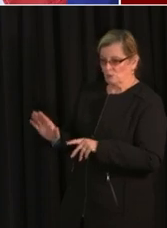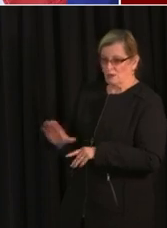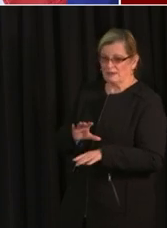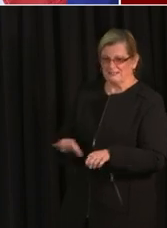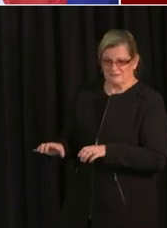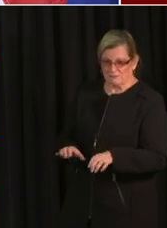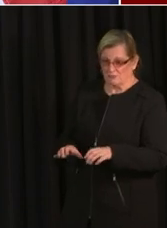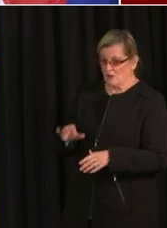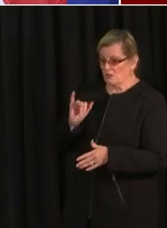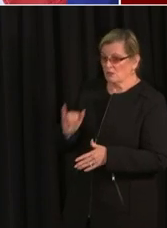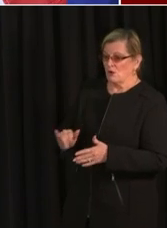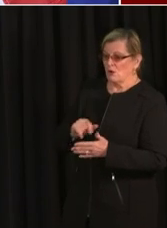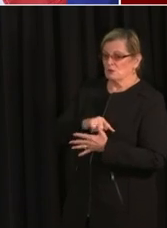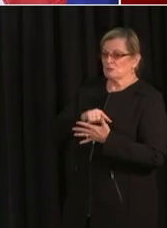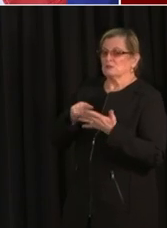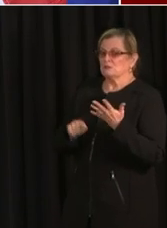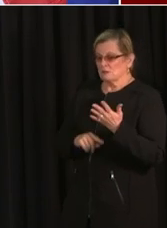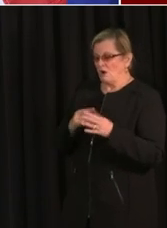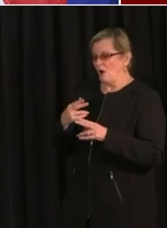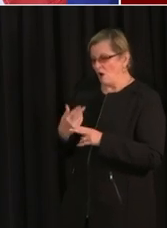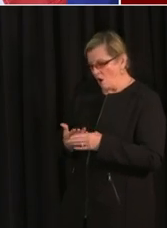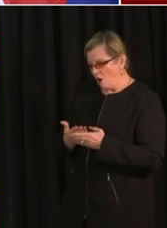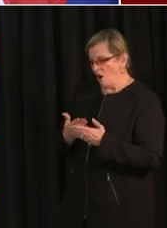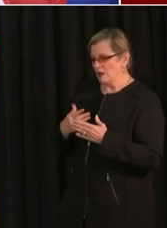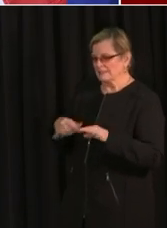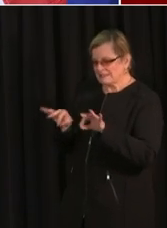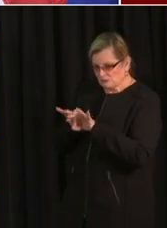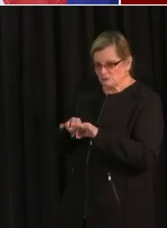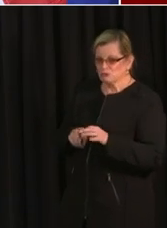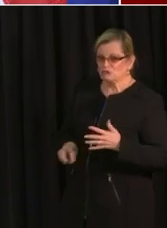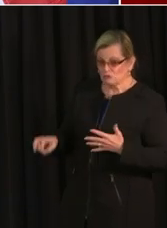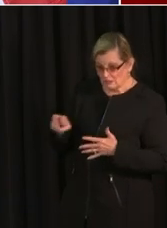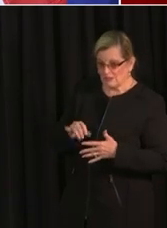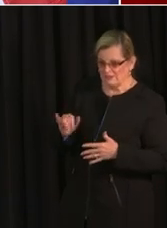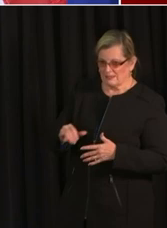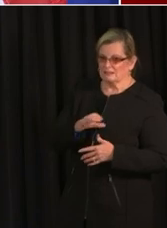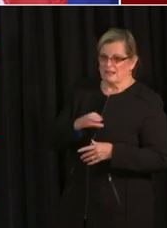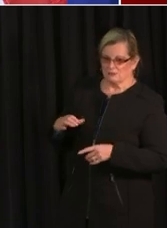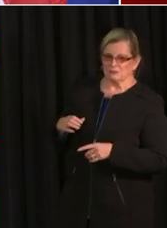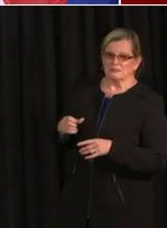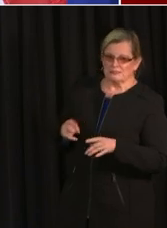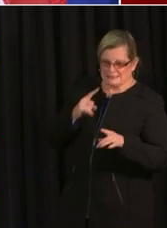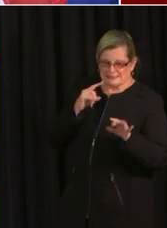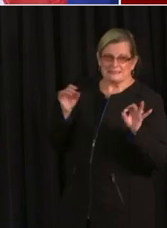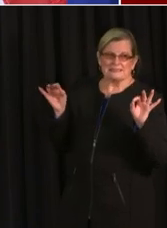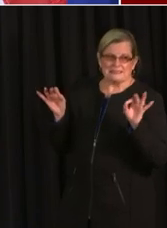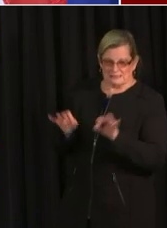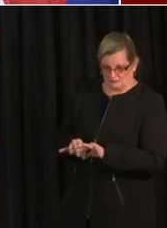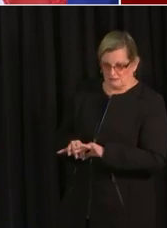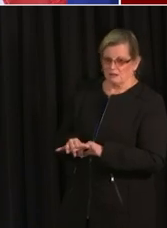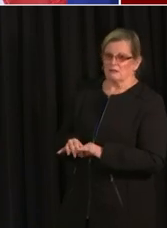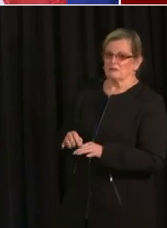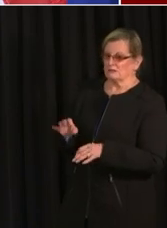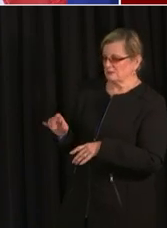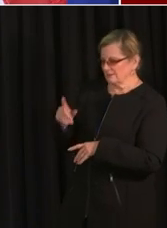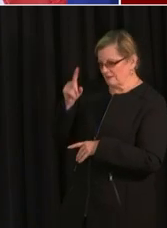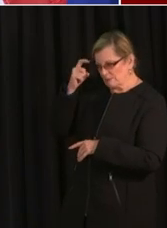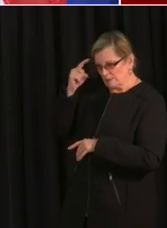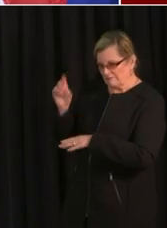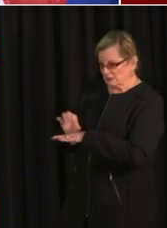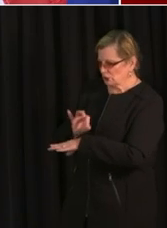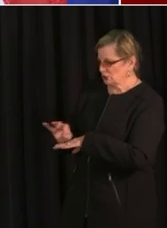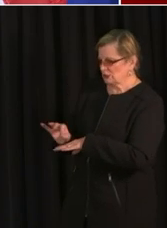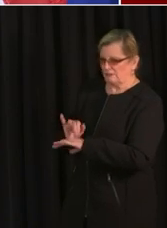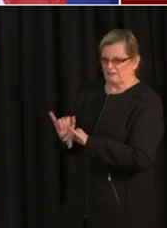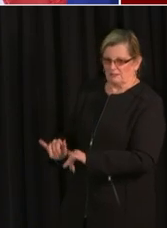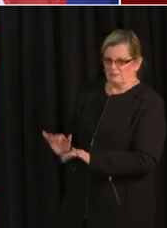those are essential travel. Your question about the Congress, that is an essential government function.